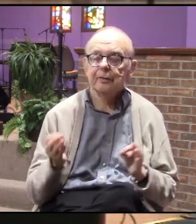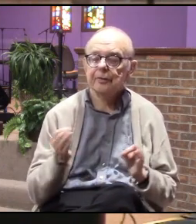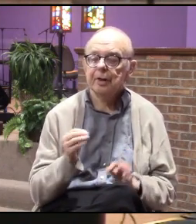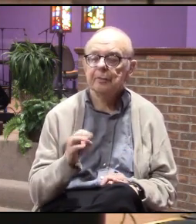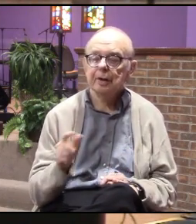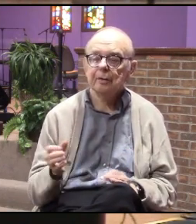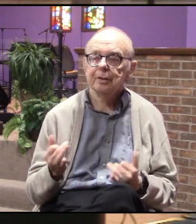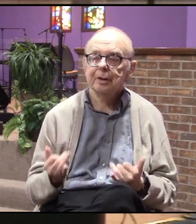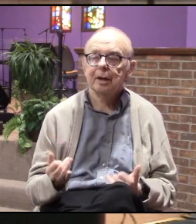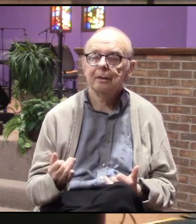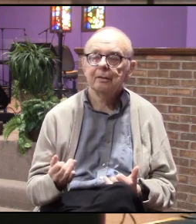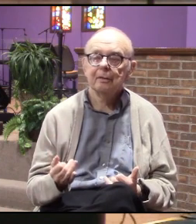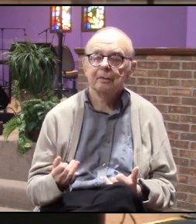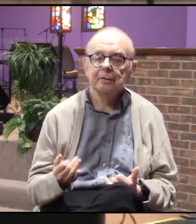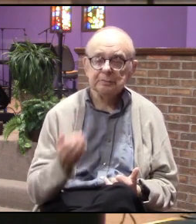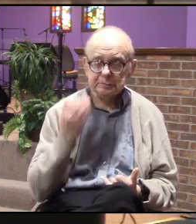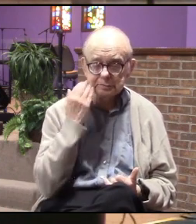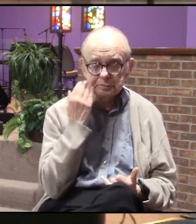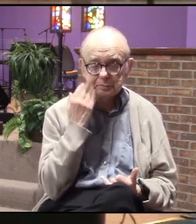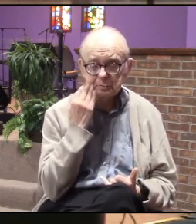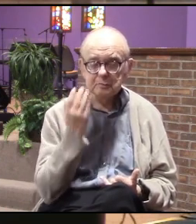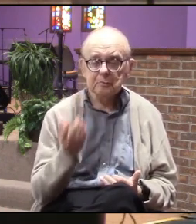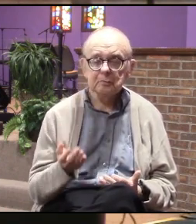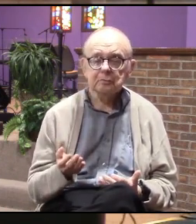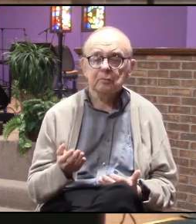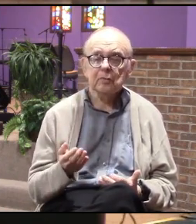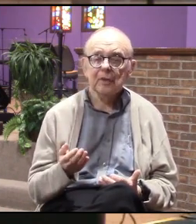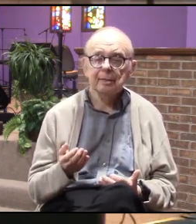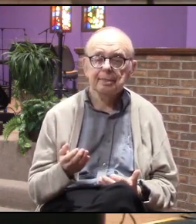today. But it's